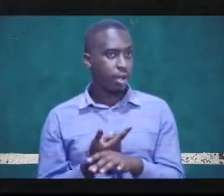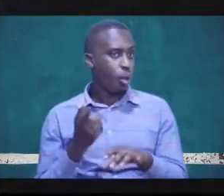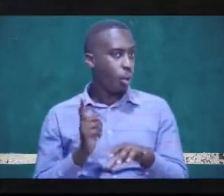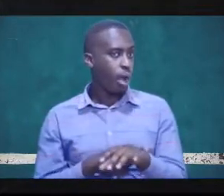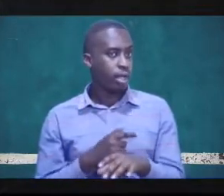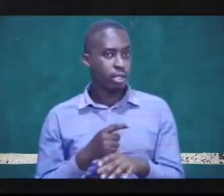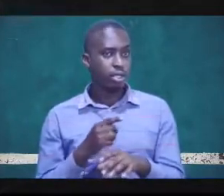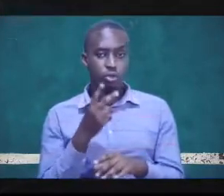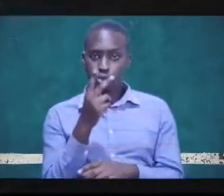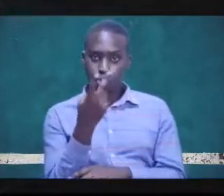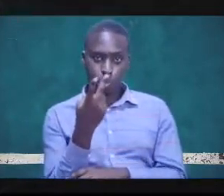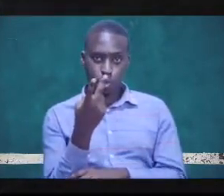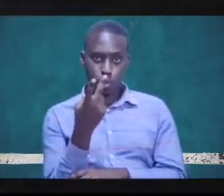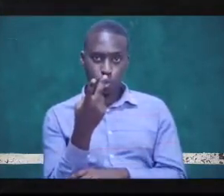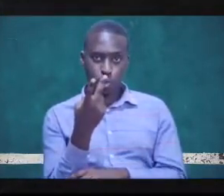two